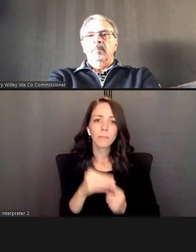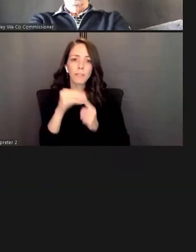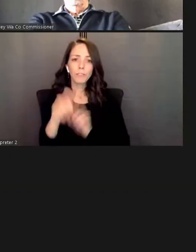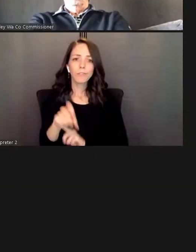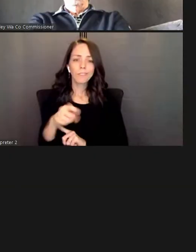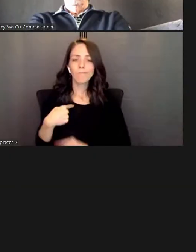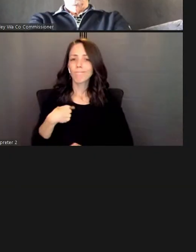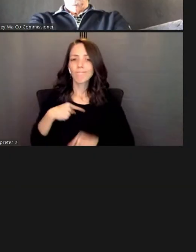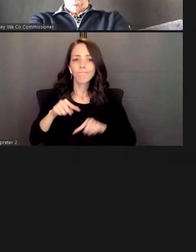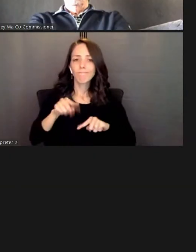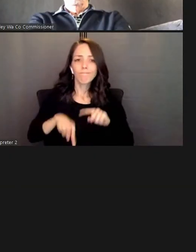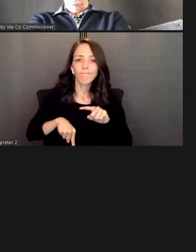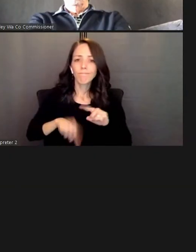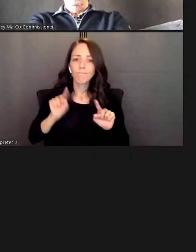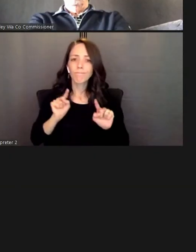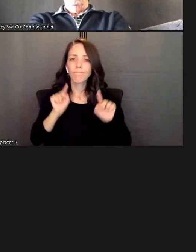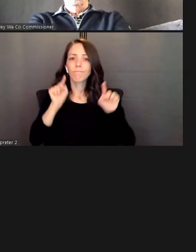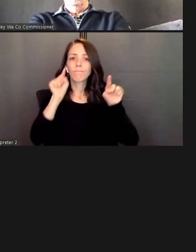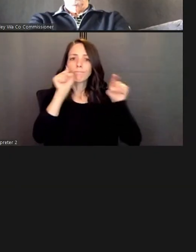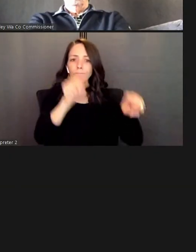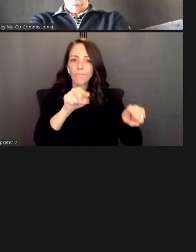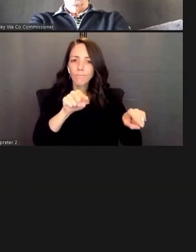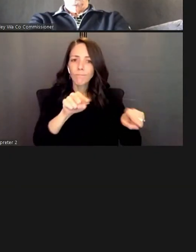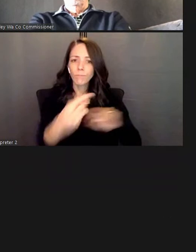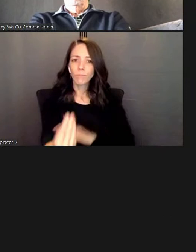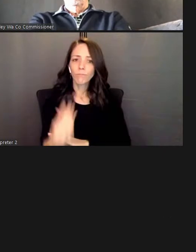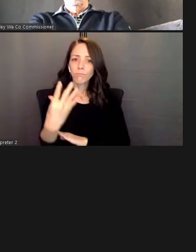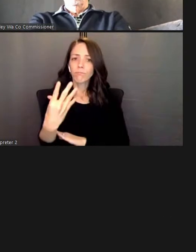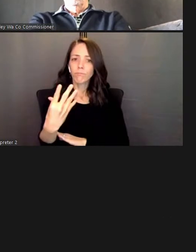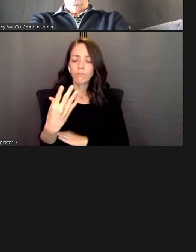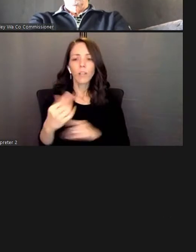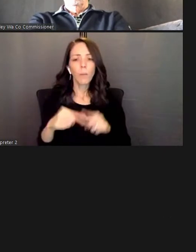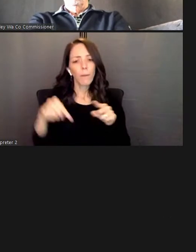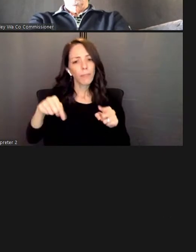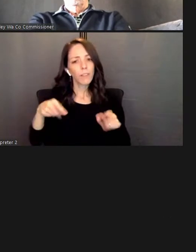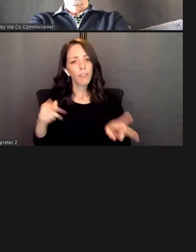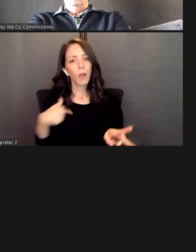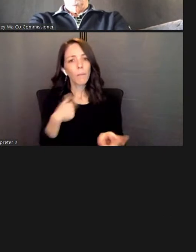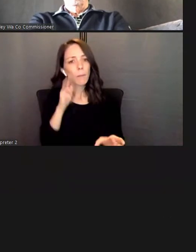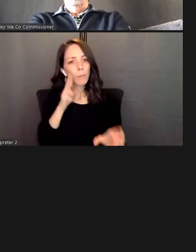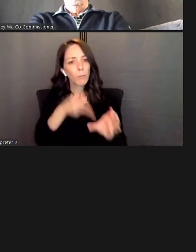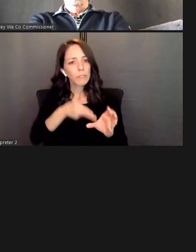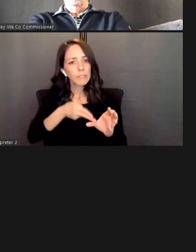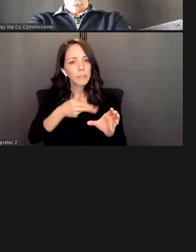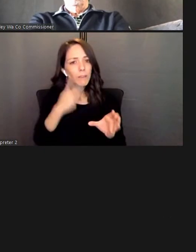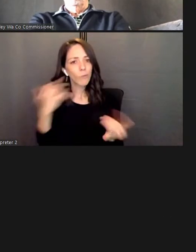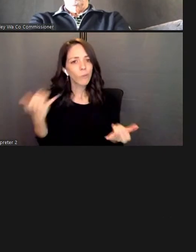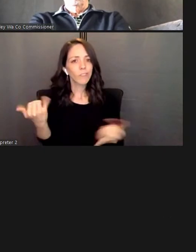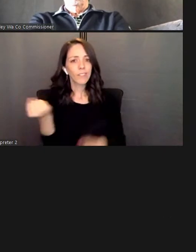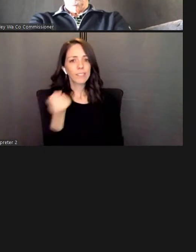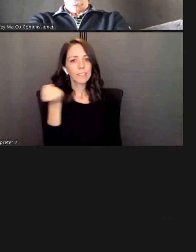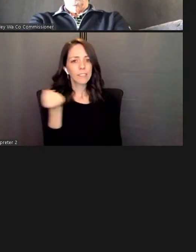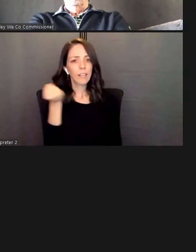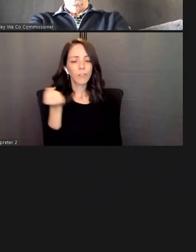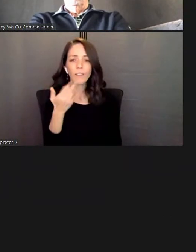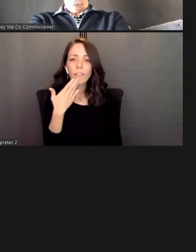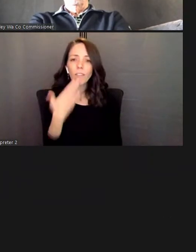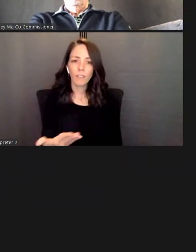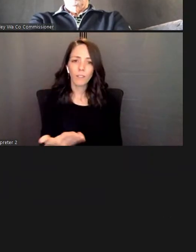always be stationary and on camera. This has allowed me to participate on this Saturday."